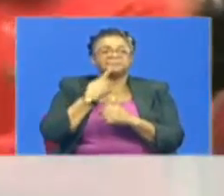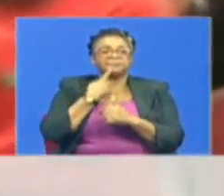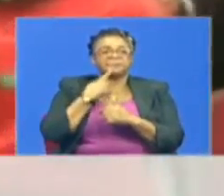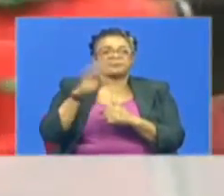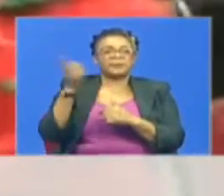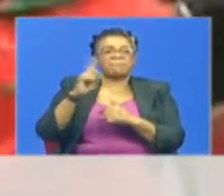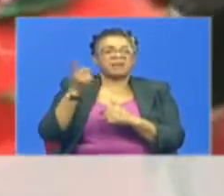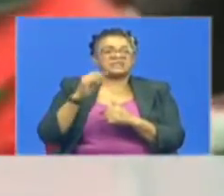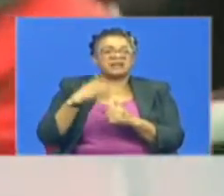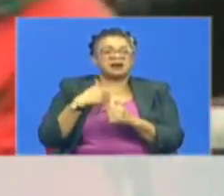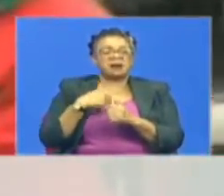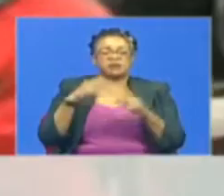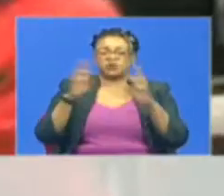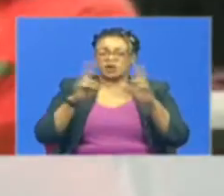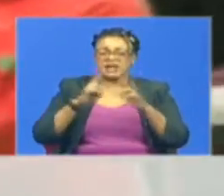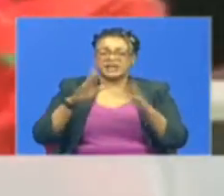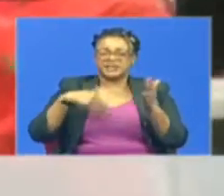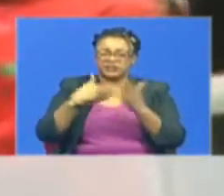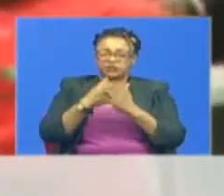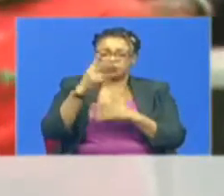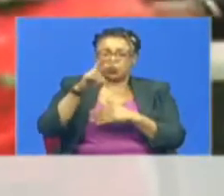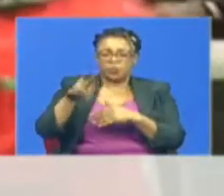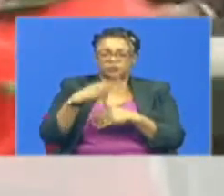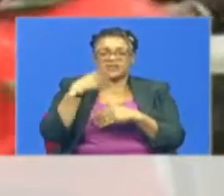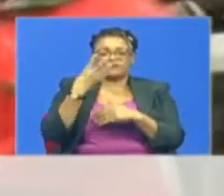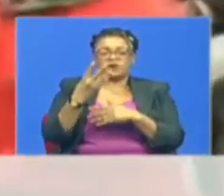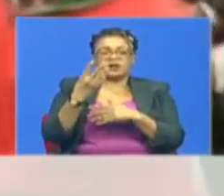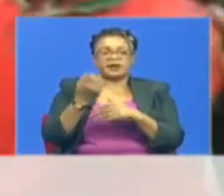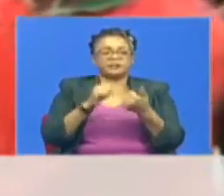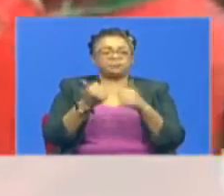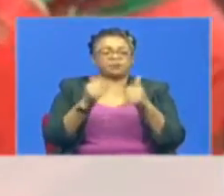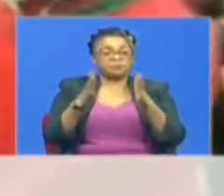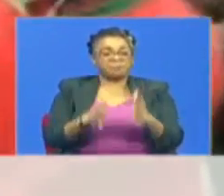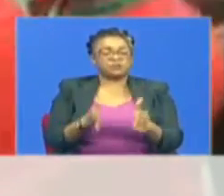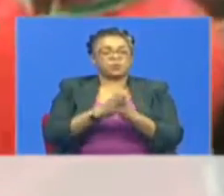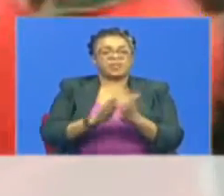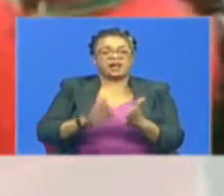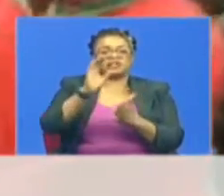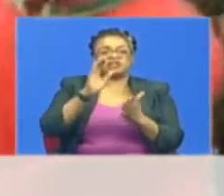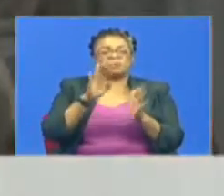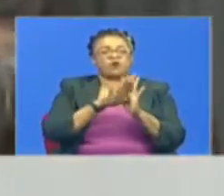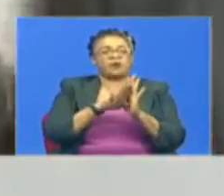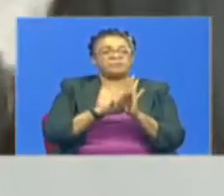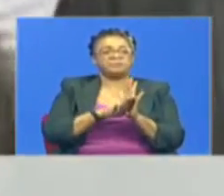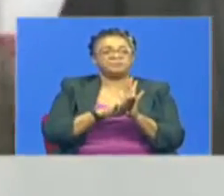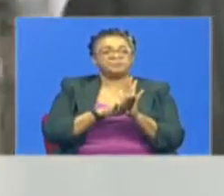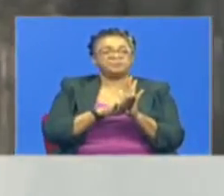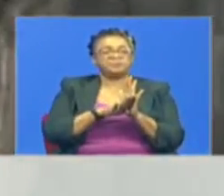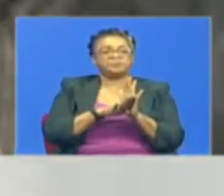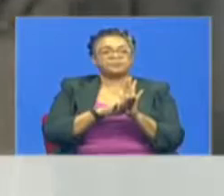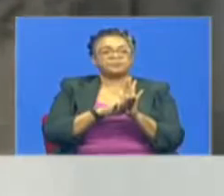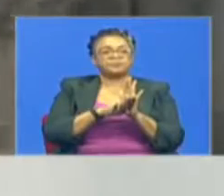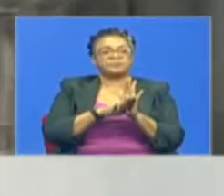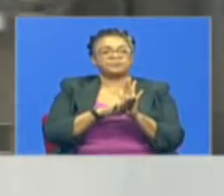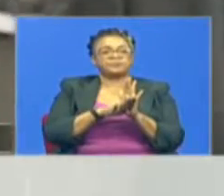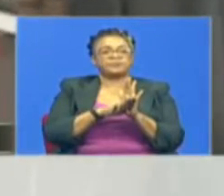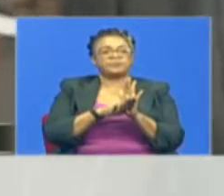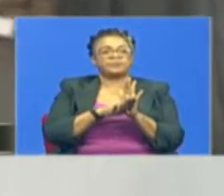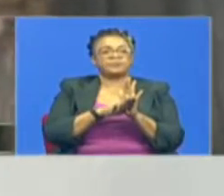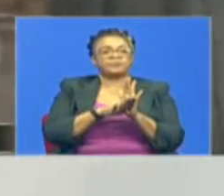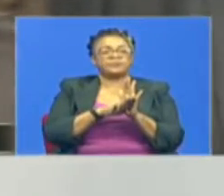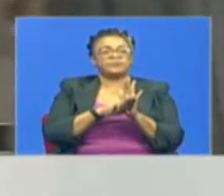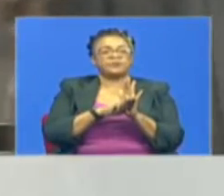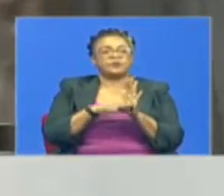already reached 2,400 sports people through its cash program. And you actually had me apologize because we